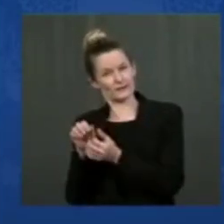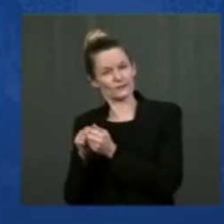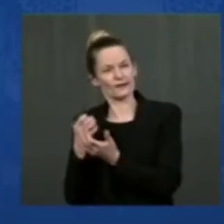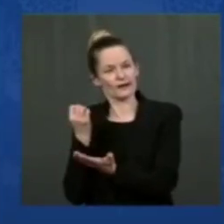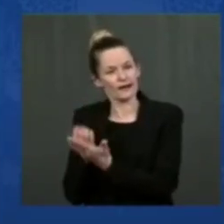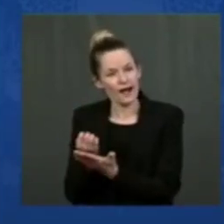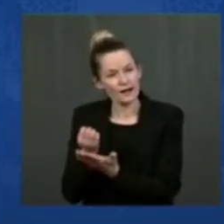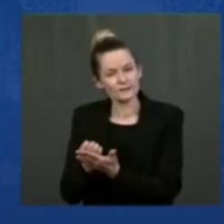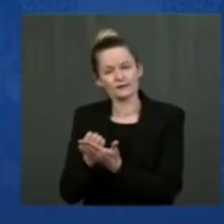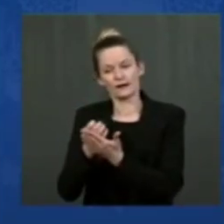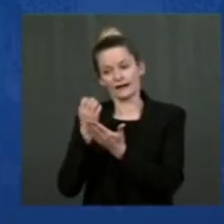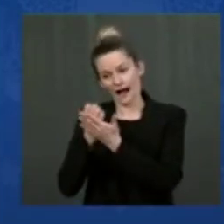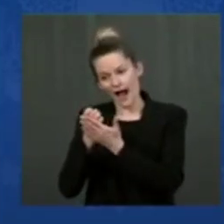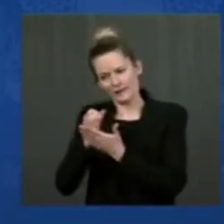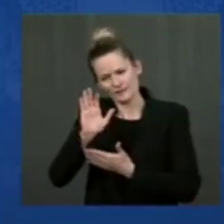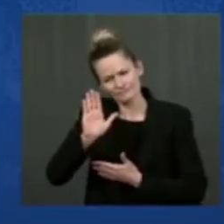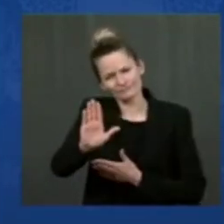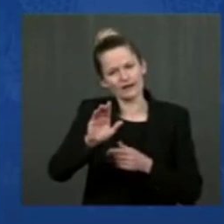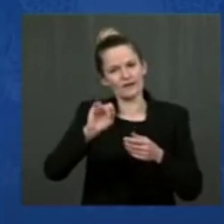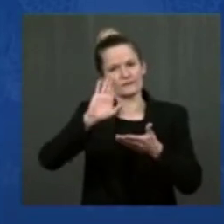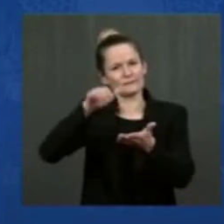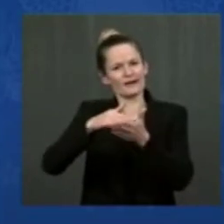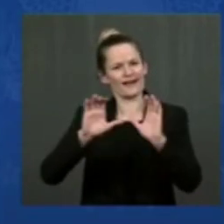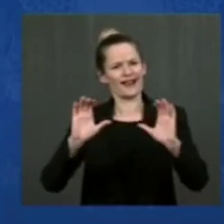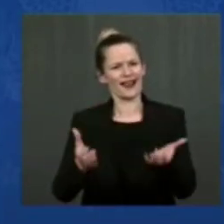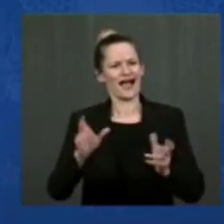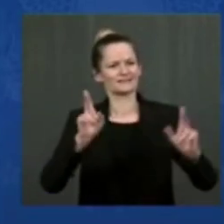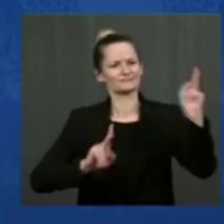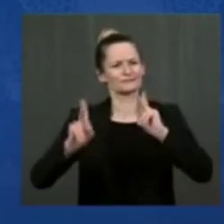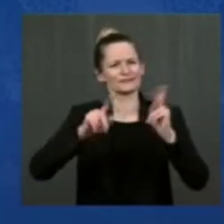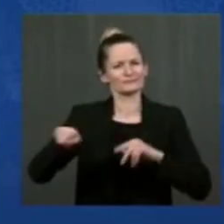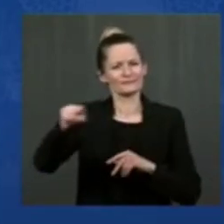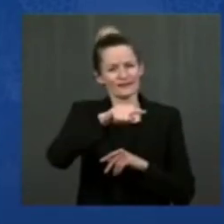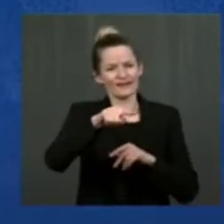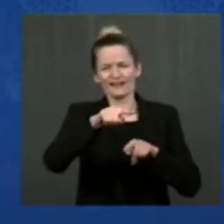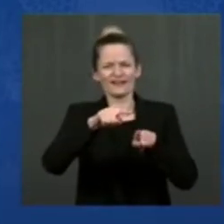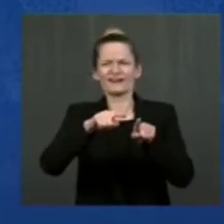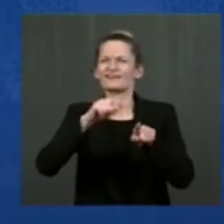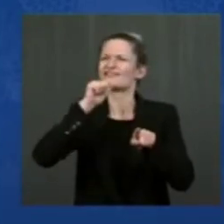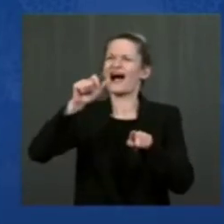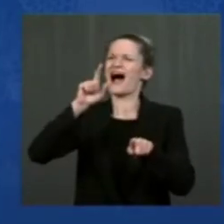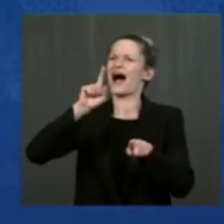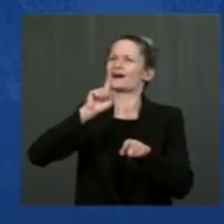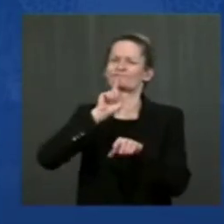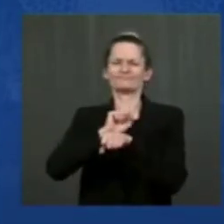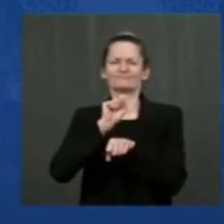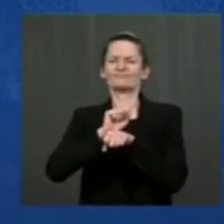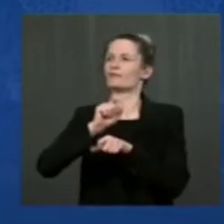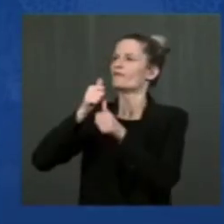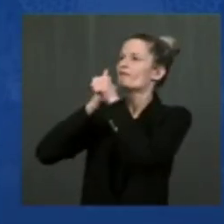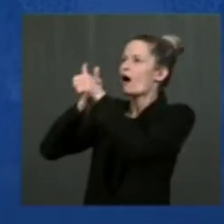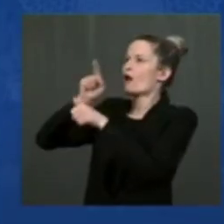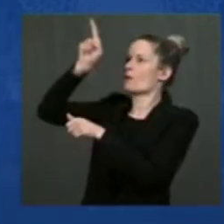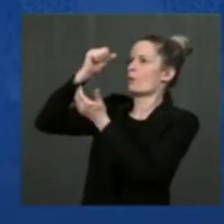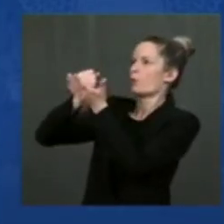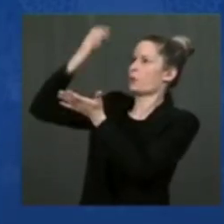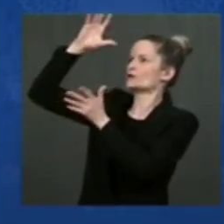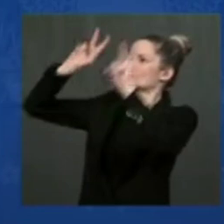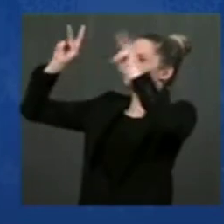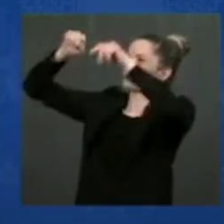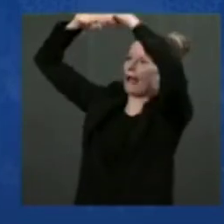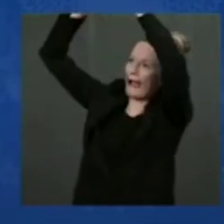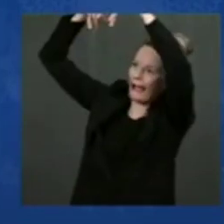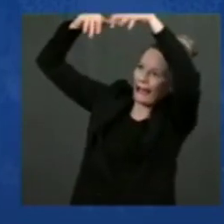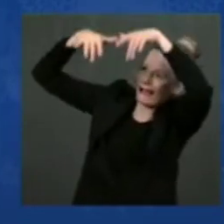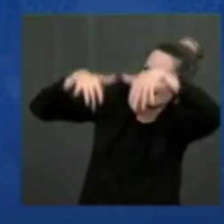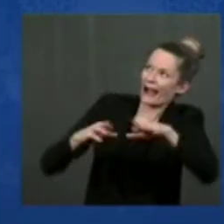I'm so tired of trickle down. I ask, when has the middle class done better that the wealthy haven't done incredibly well? I can't